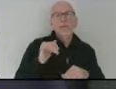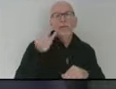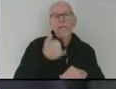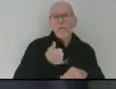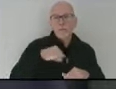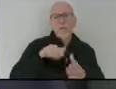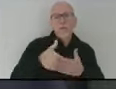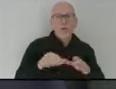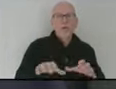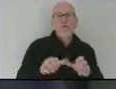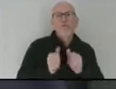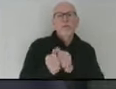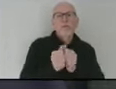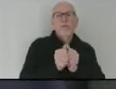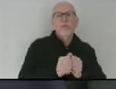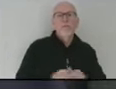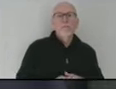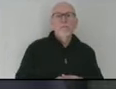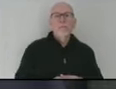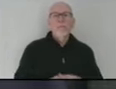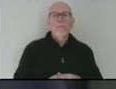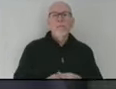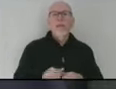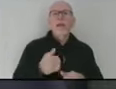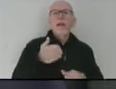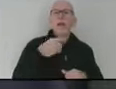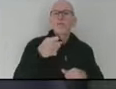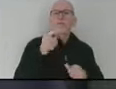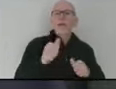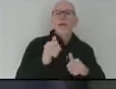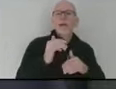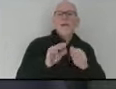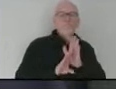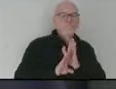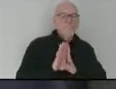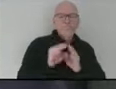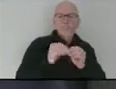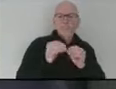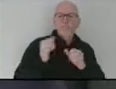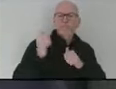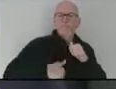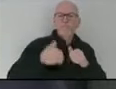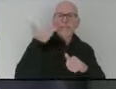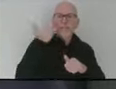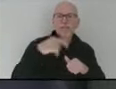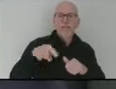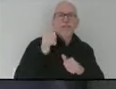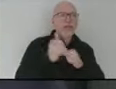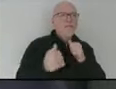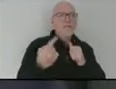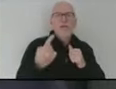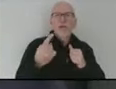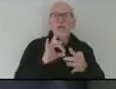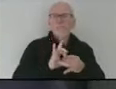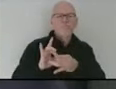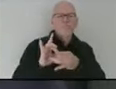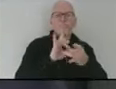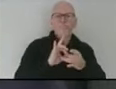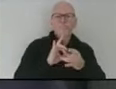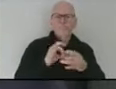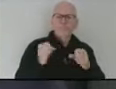do it together. There's a resiliency that you can build when you have everybody aligned in trying to do